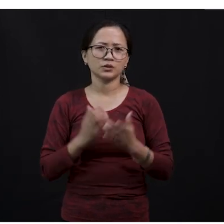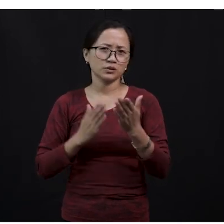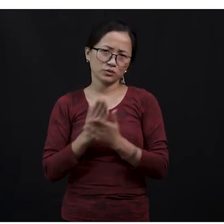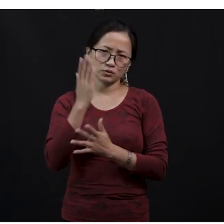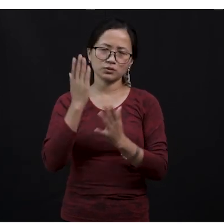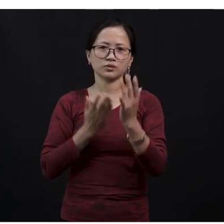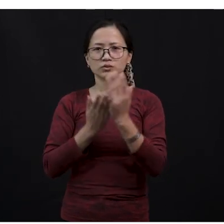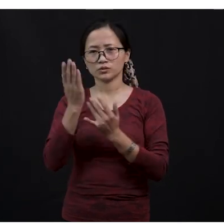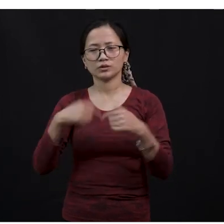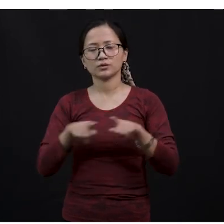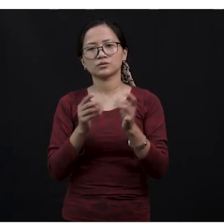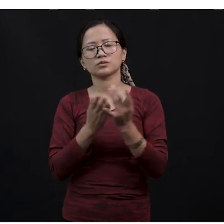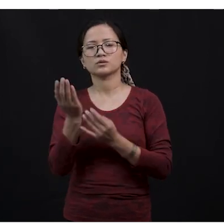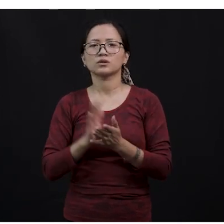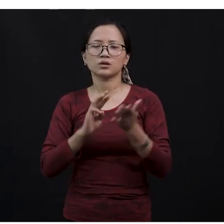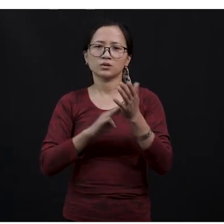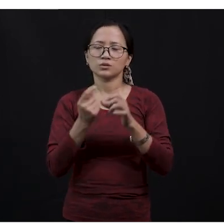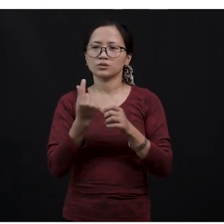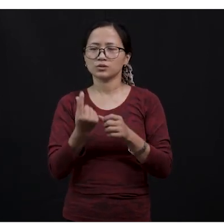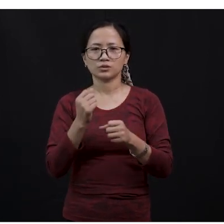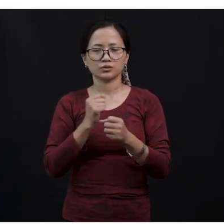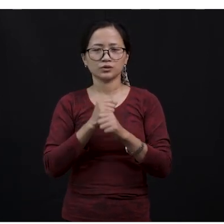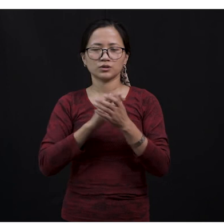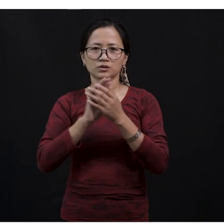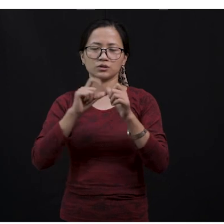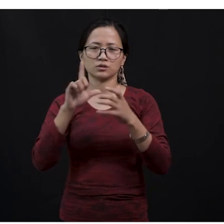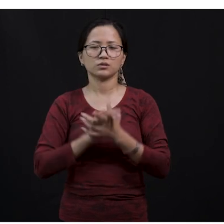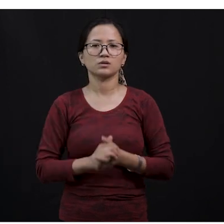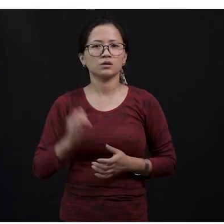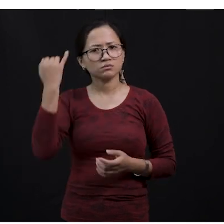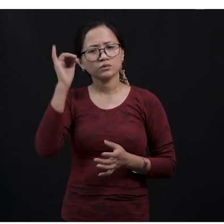through invasions by Mongols, which they had no idea how to